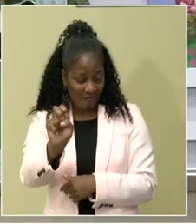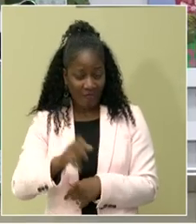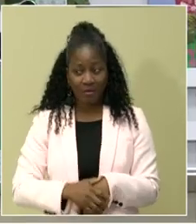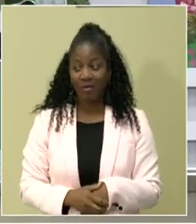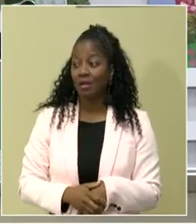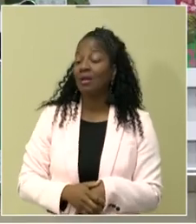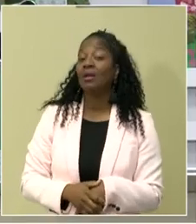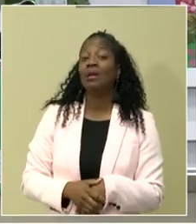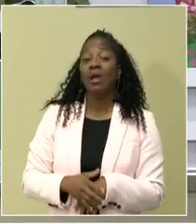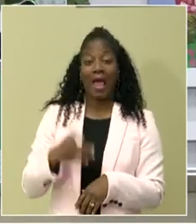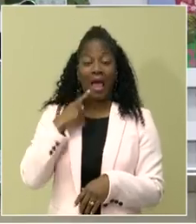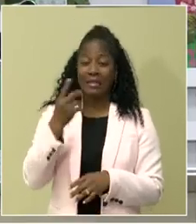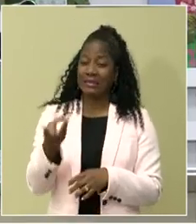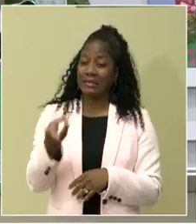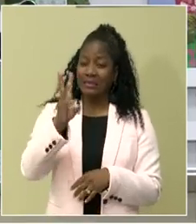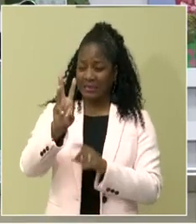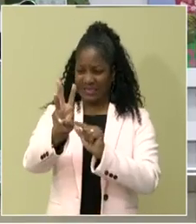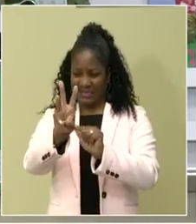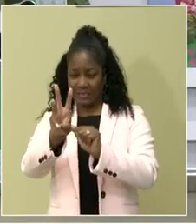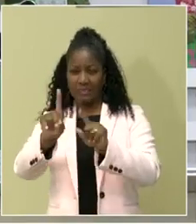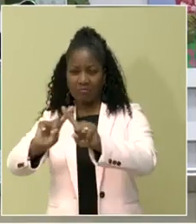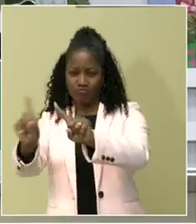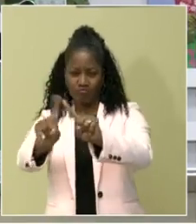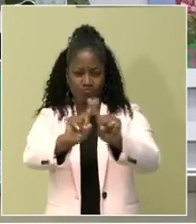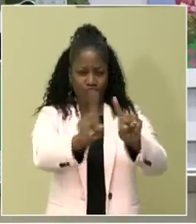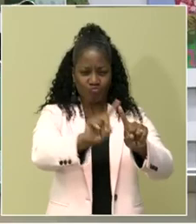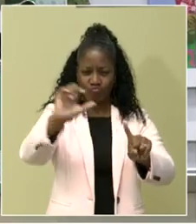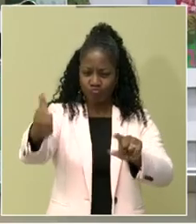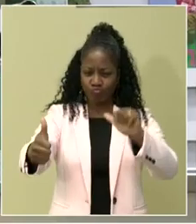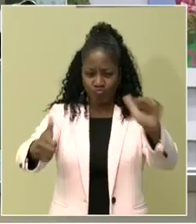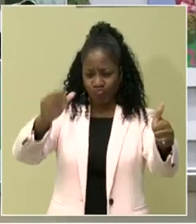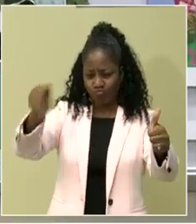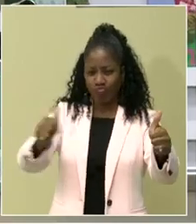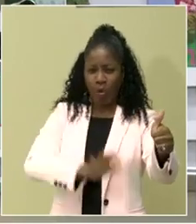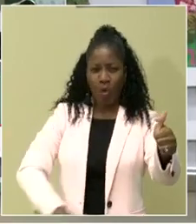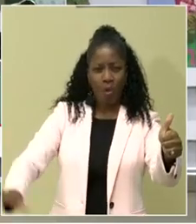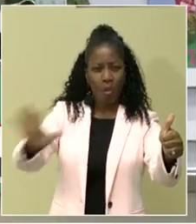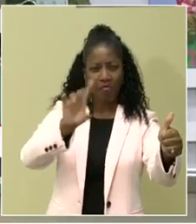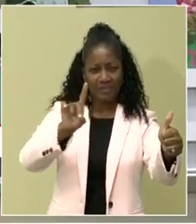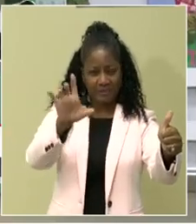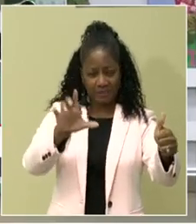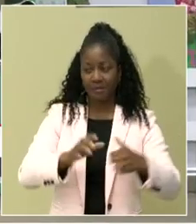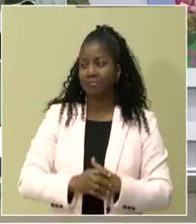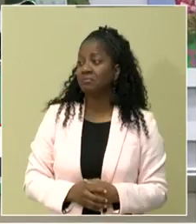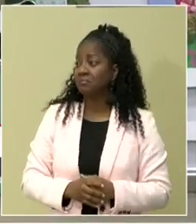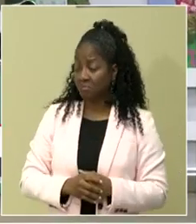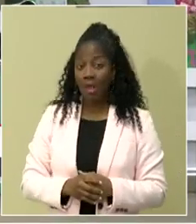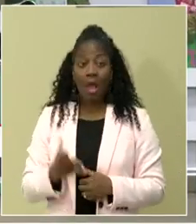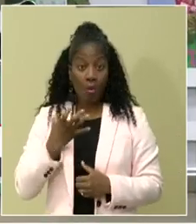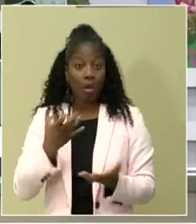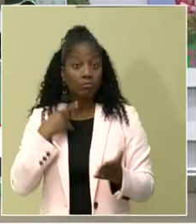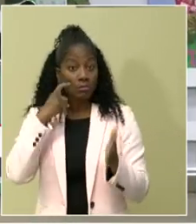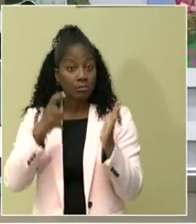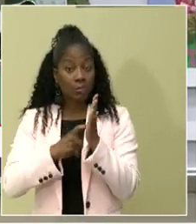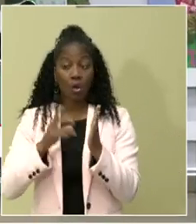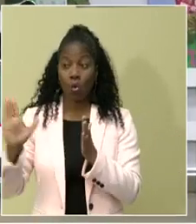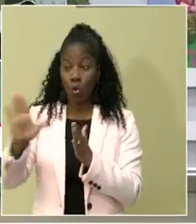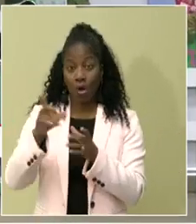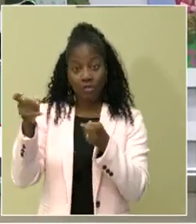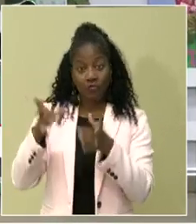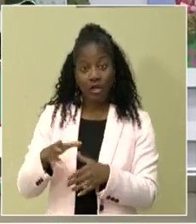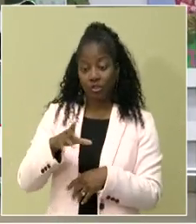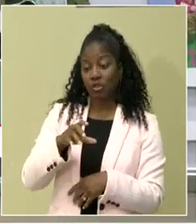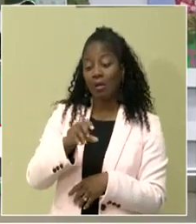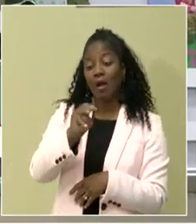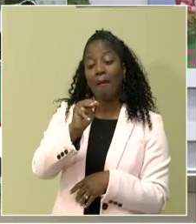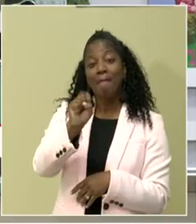our six wellness centers throughout Washington, D.C. I want to acknowledge your director, Ms. Singleton. Give her a